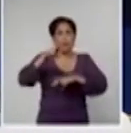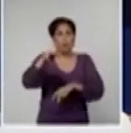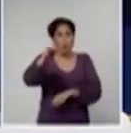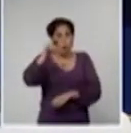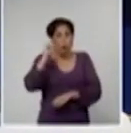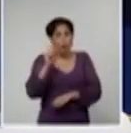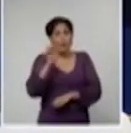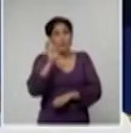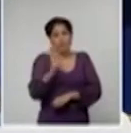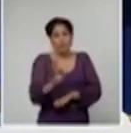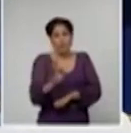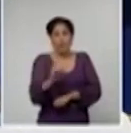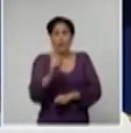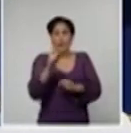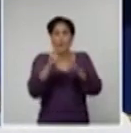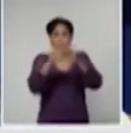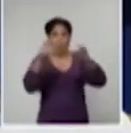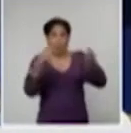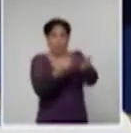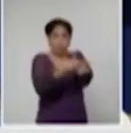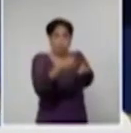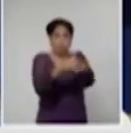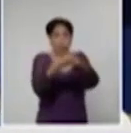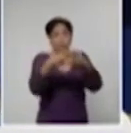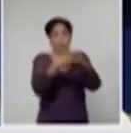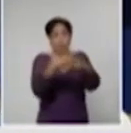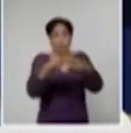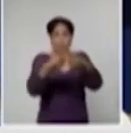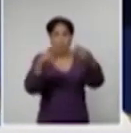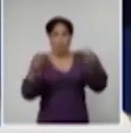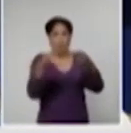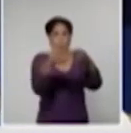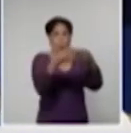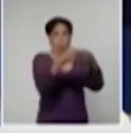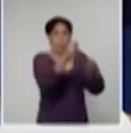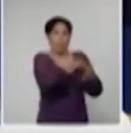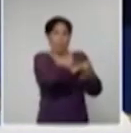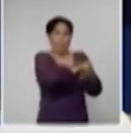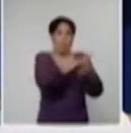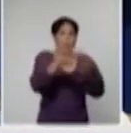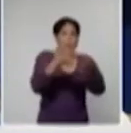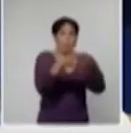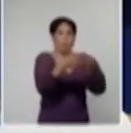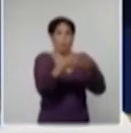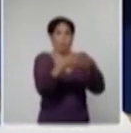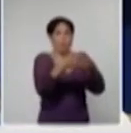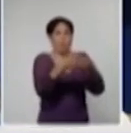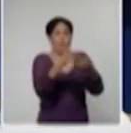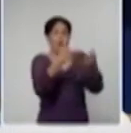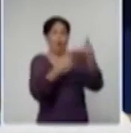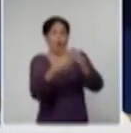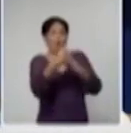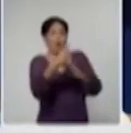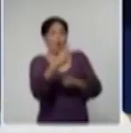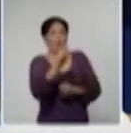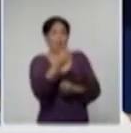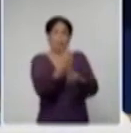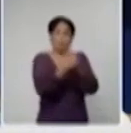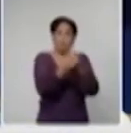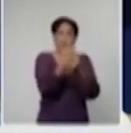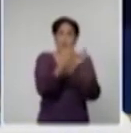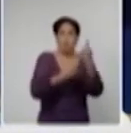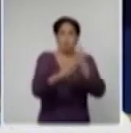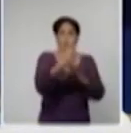that are carrying the virus who are spreading the disease. The 7 cases confirmed yesterday, all of them are